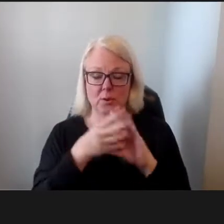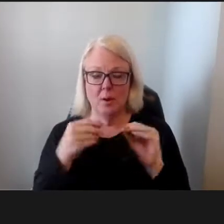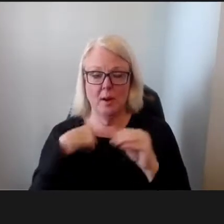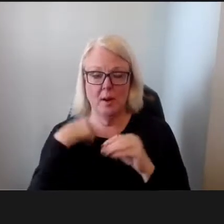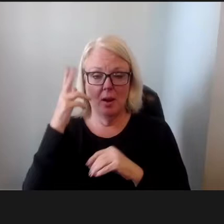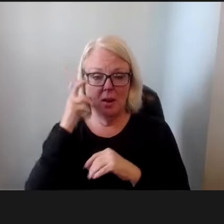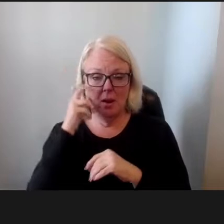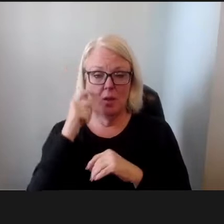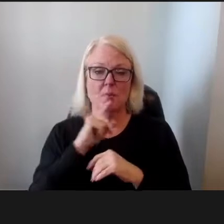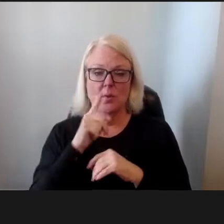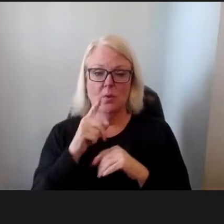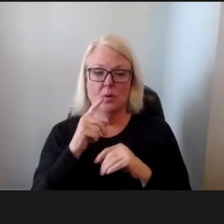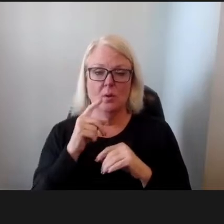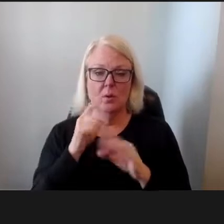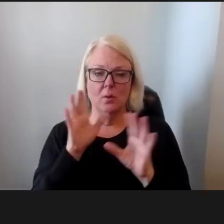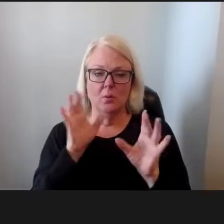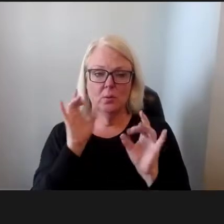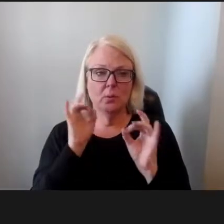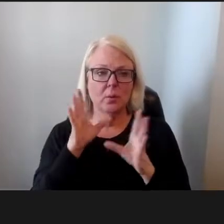are absolutely abhorrent.